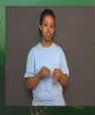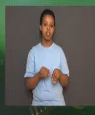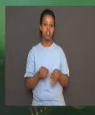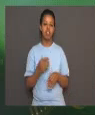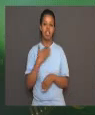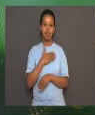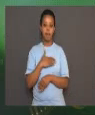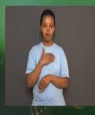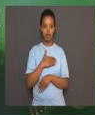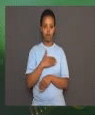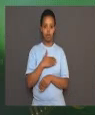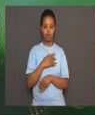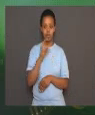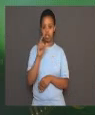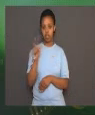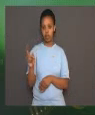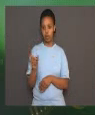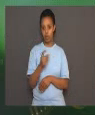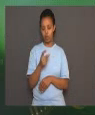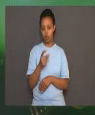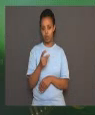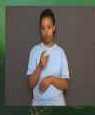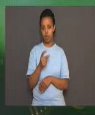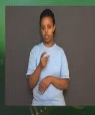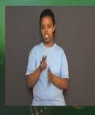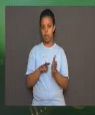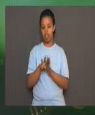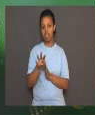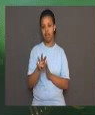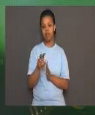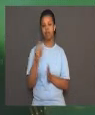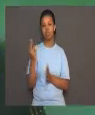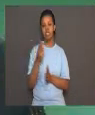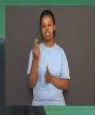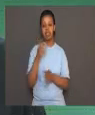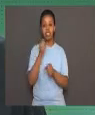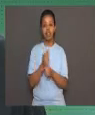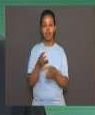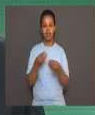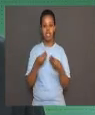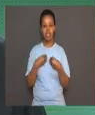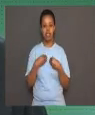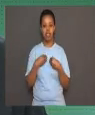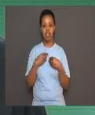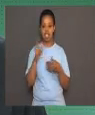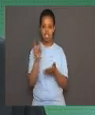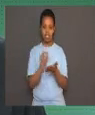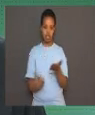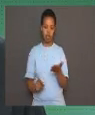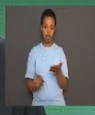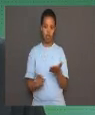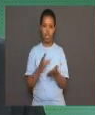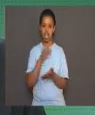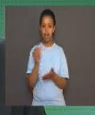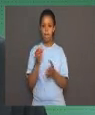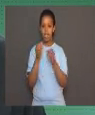you think of some beneficial activities bacteria perform? List as many